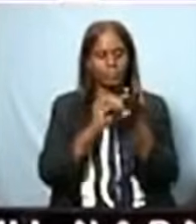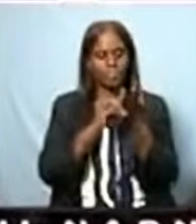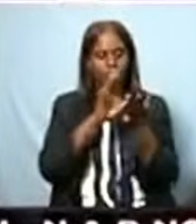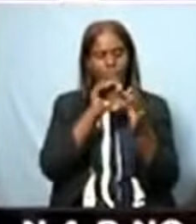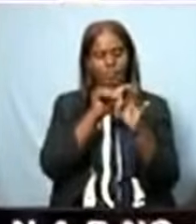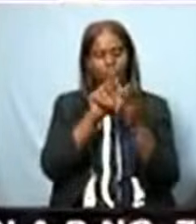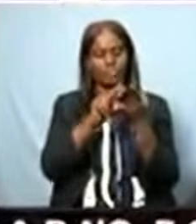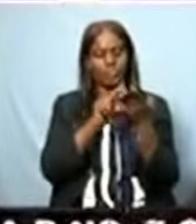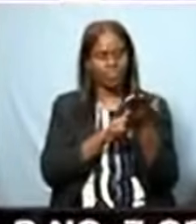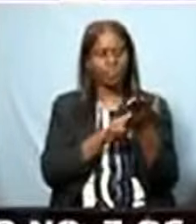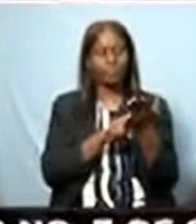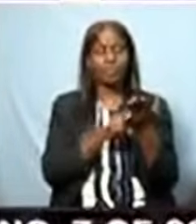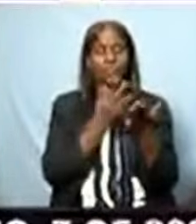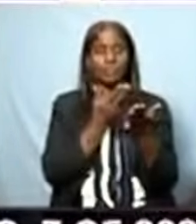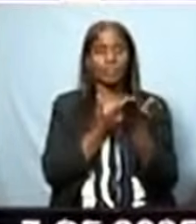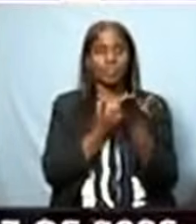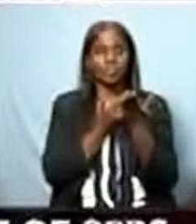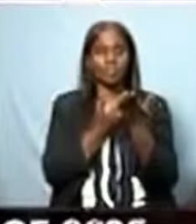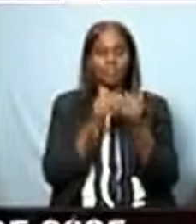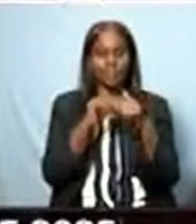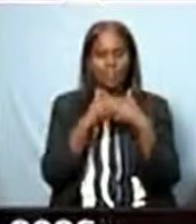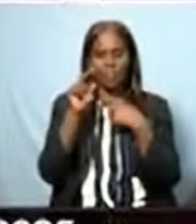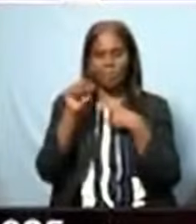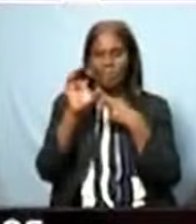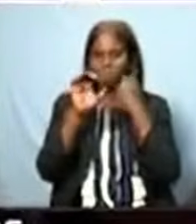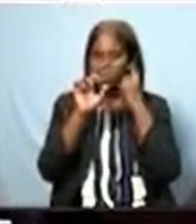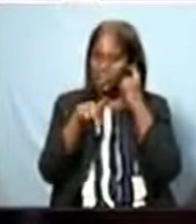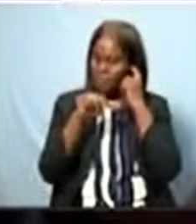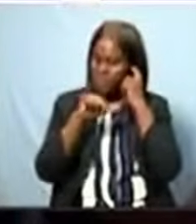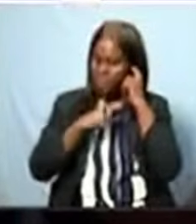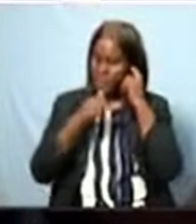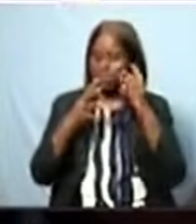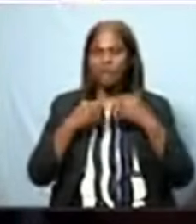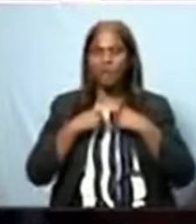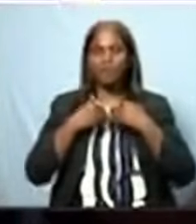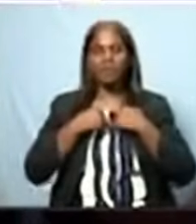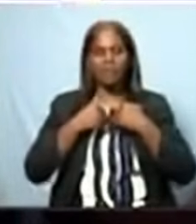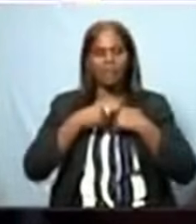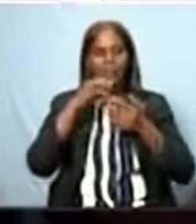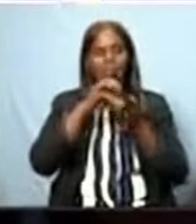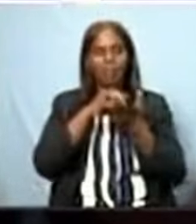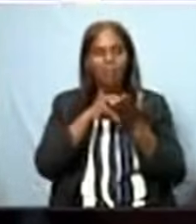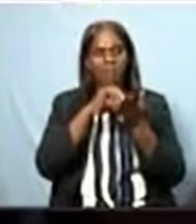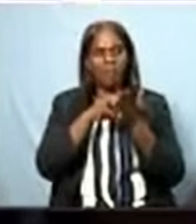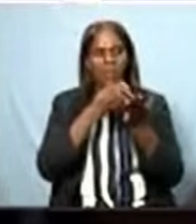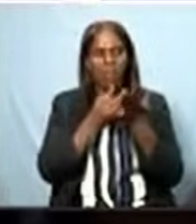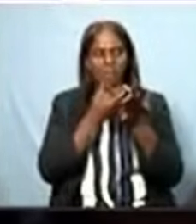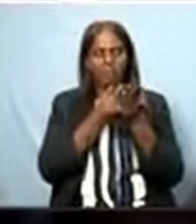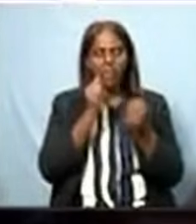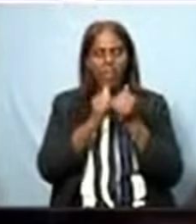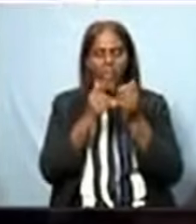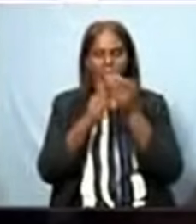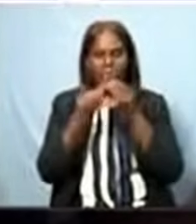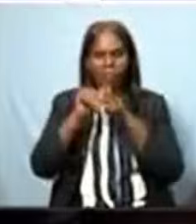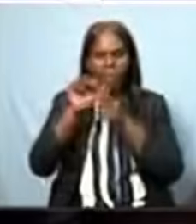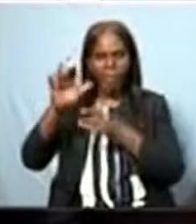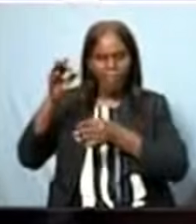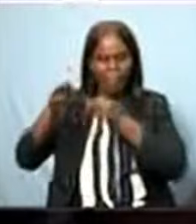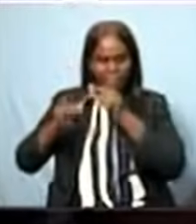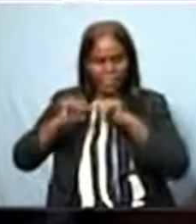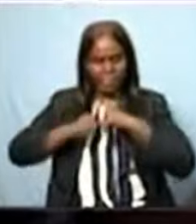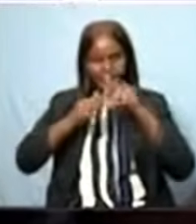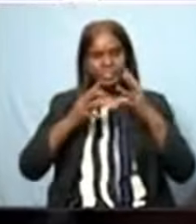record that as New Congress Party, we acknowledge the matters that are in court. We